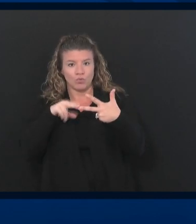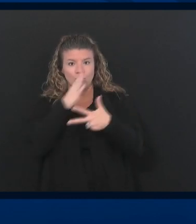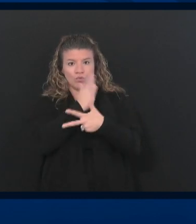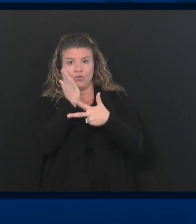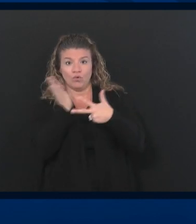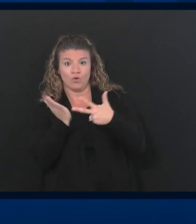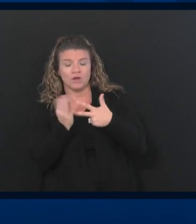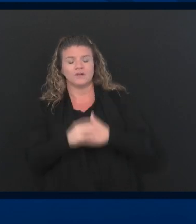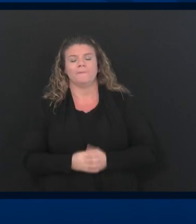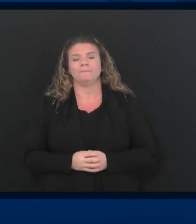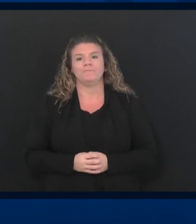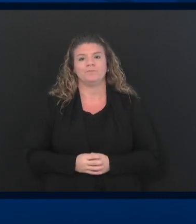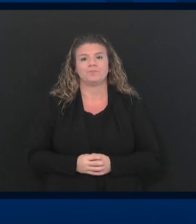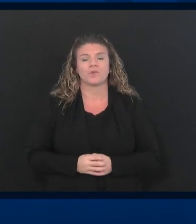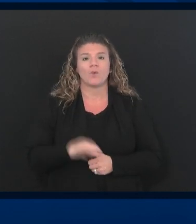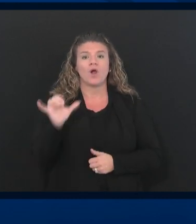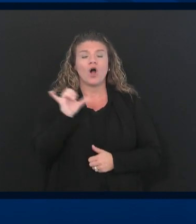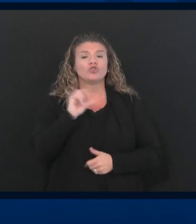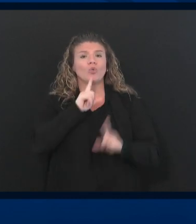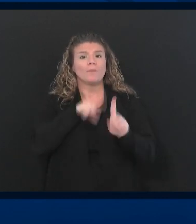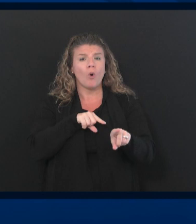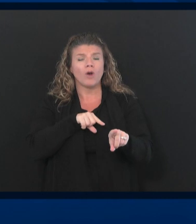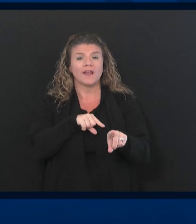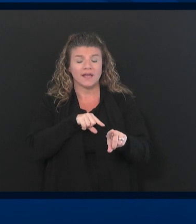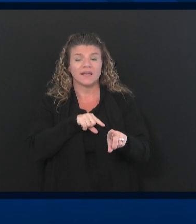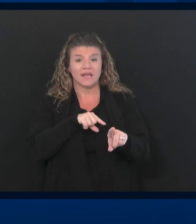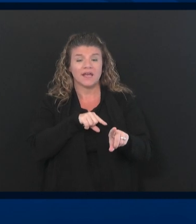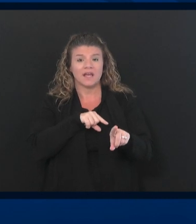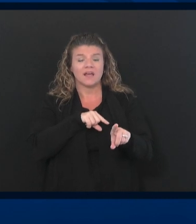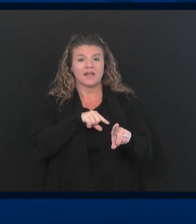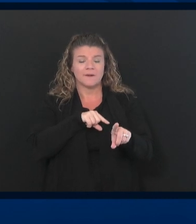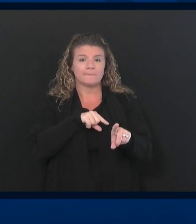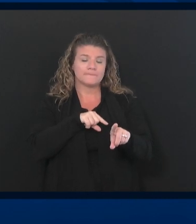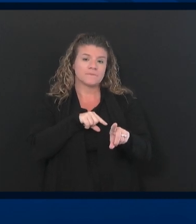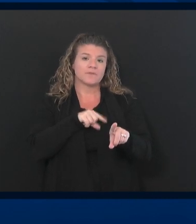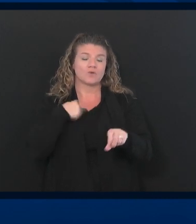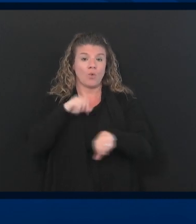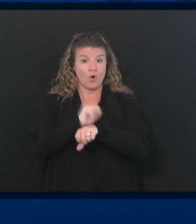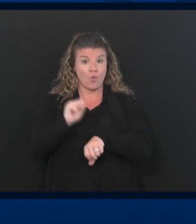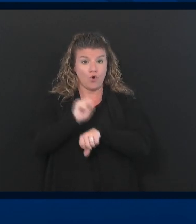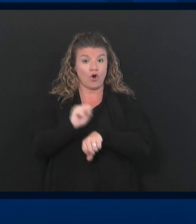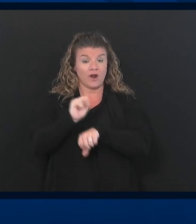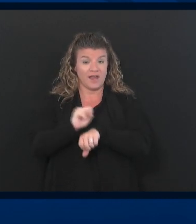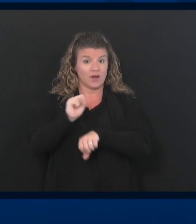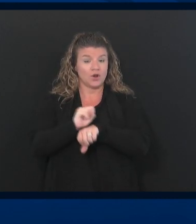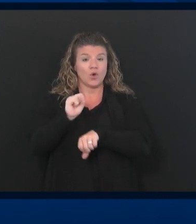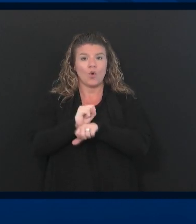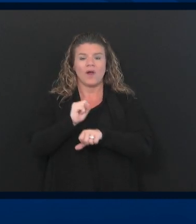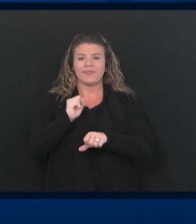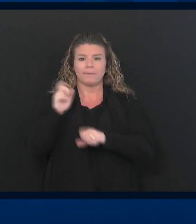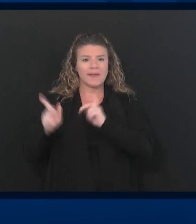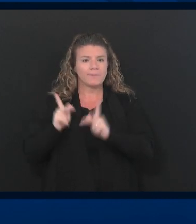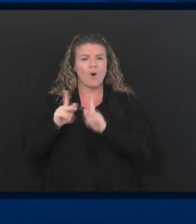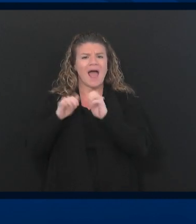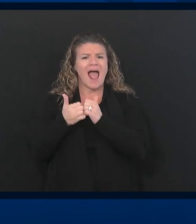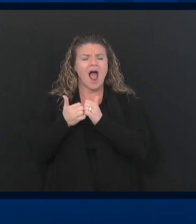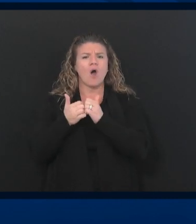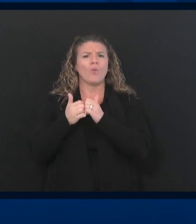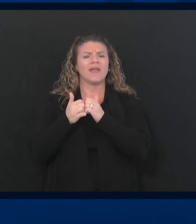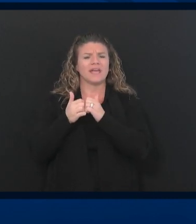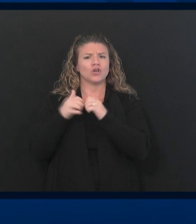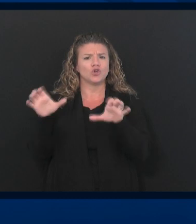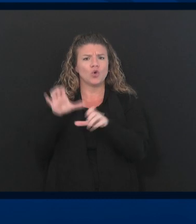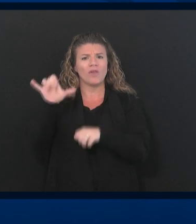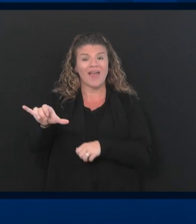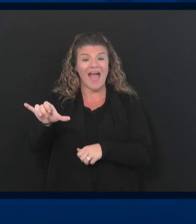piece that we'd like to be reporting on as well shortly. And so we are working with a variety of folks on how to do that. I want to make sure that people realize